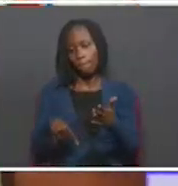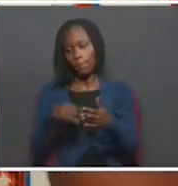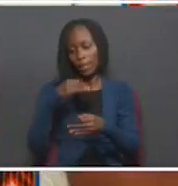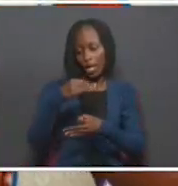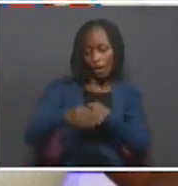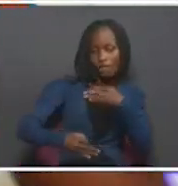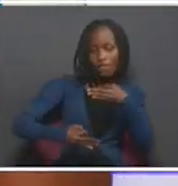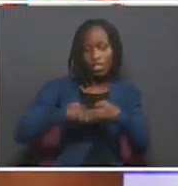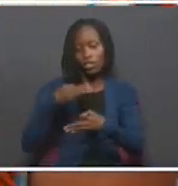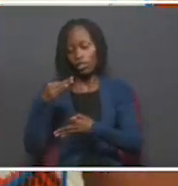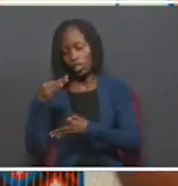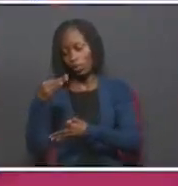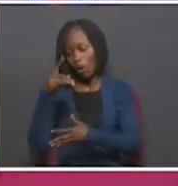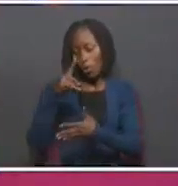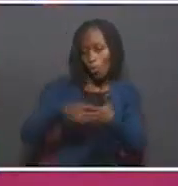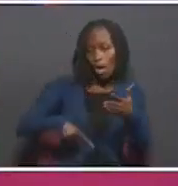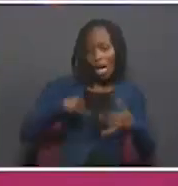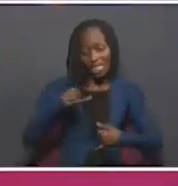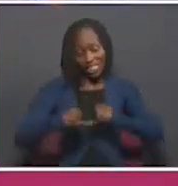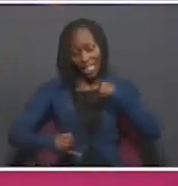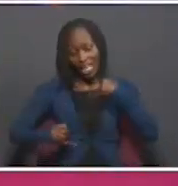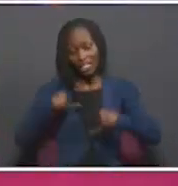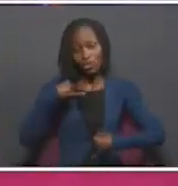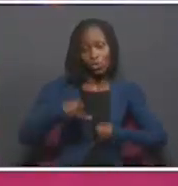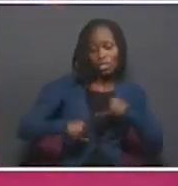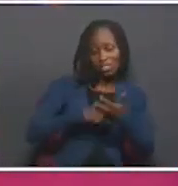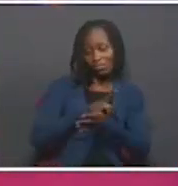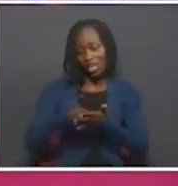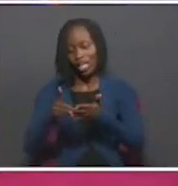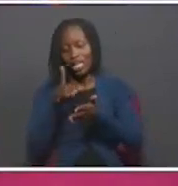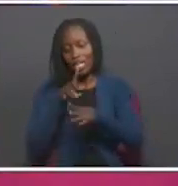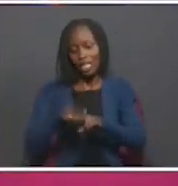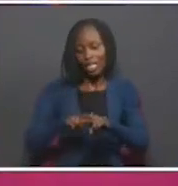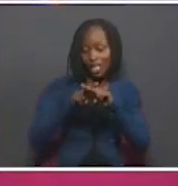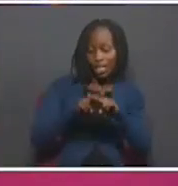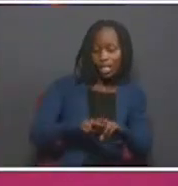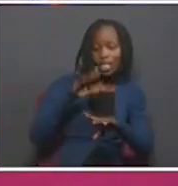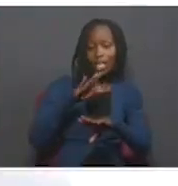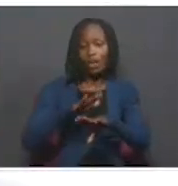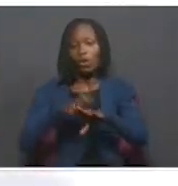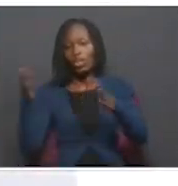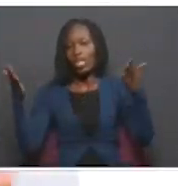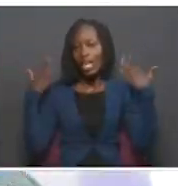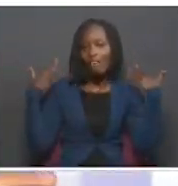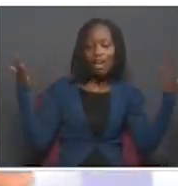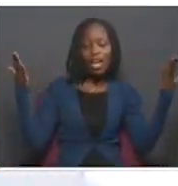What a fellowship, what a joy divine. Leaning on